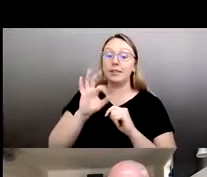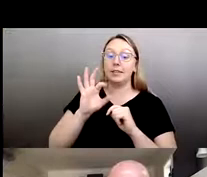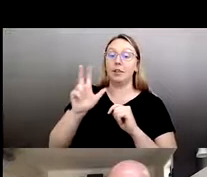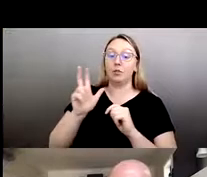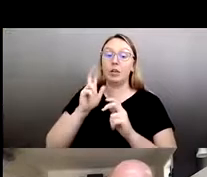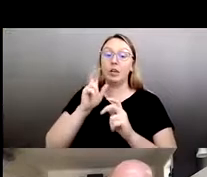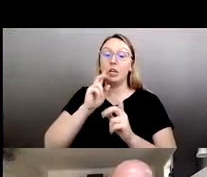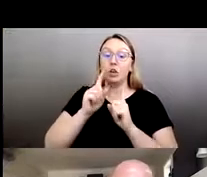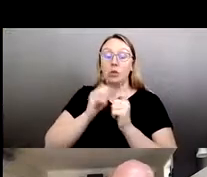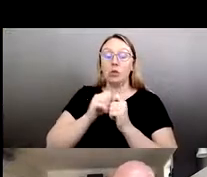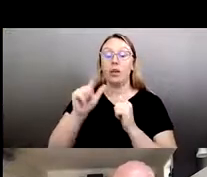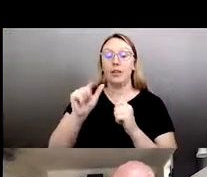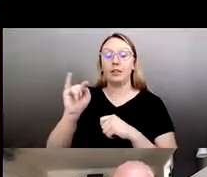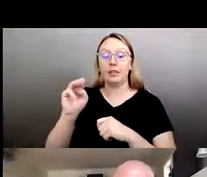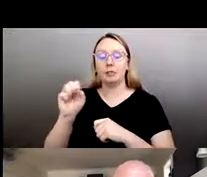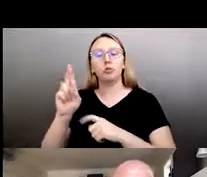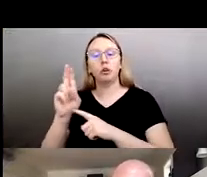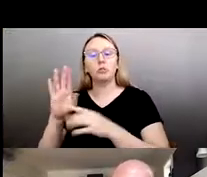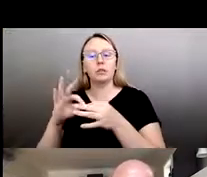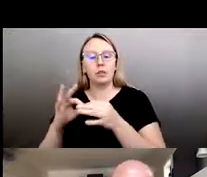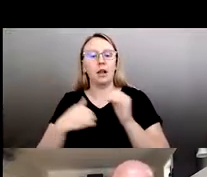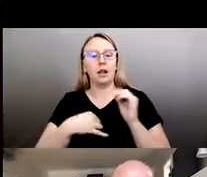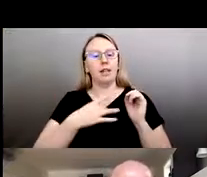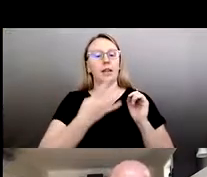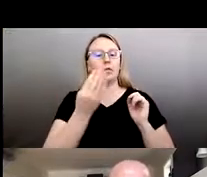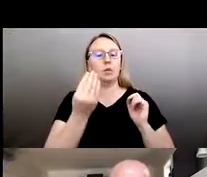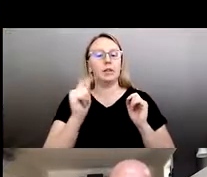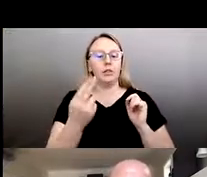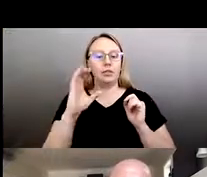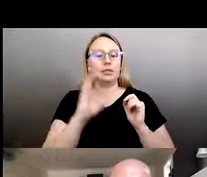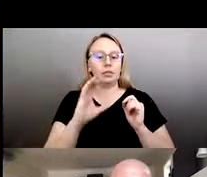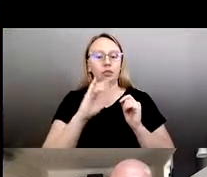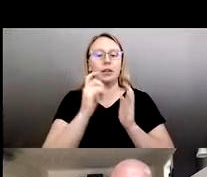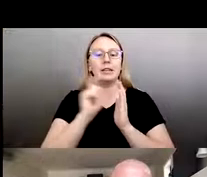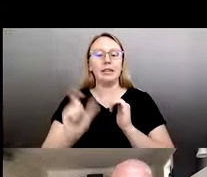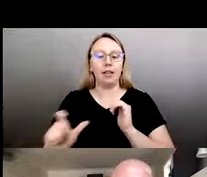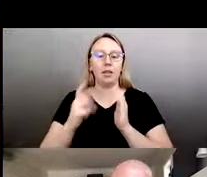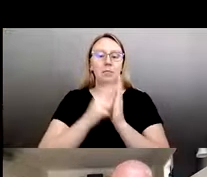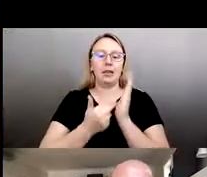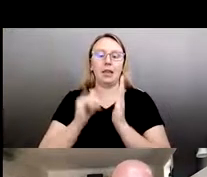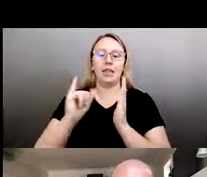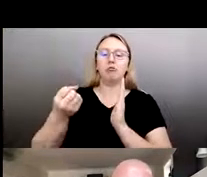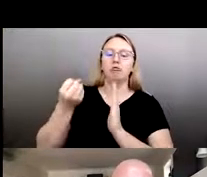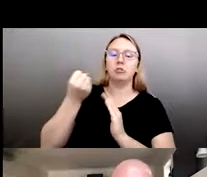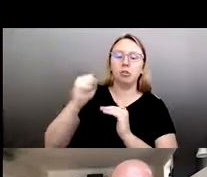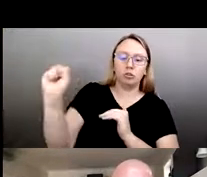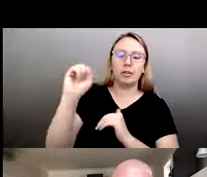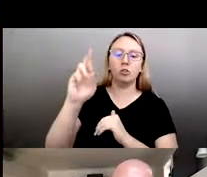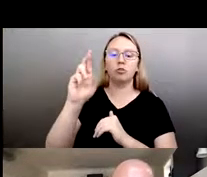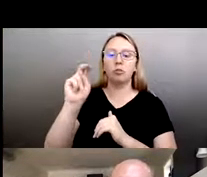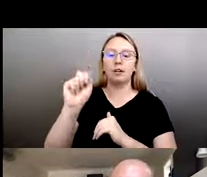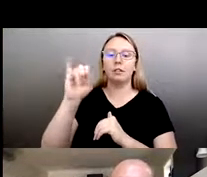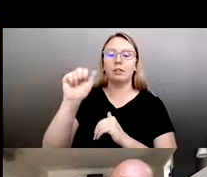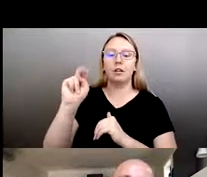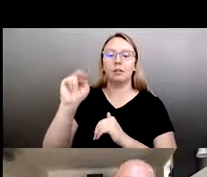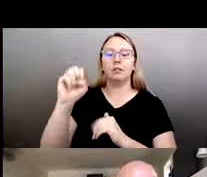Roger stated that, quote, "I like 14th century Italian painting's rejection of Renaissance perspective, which dictated that art should look as much